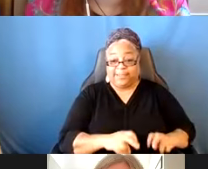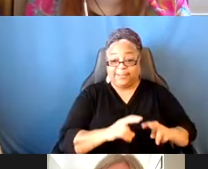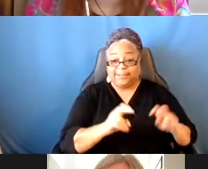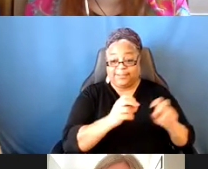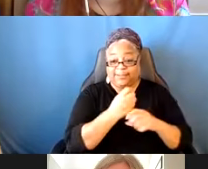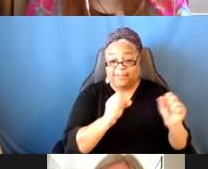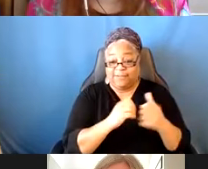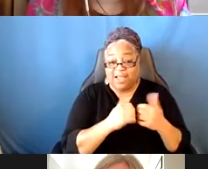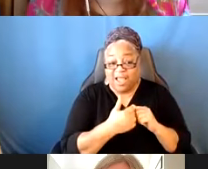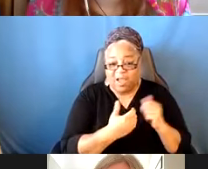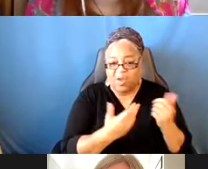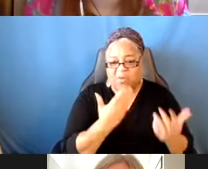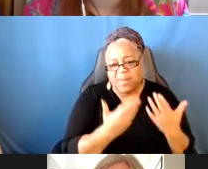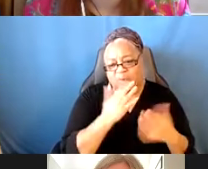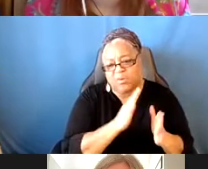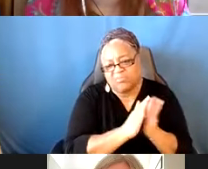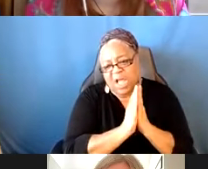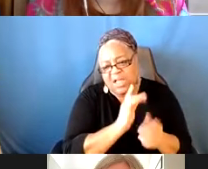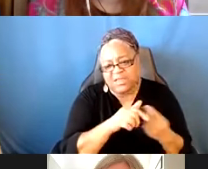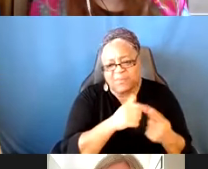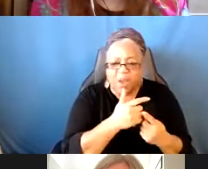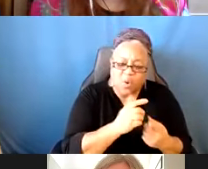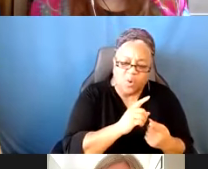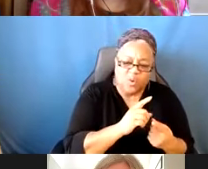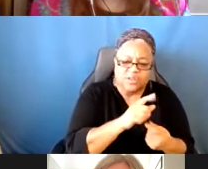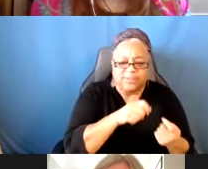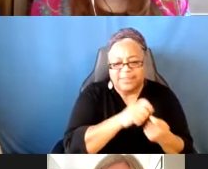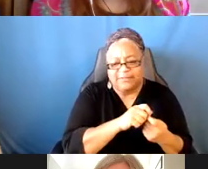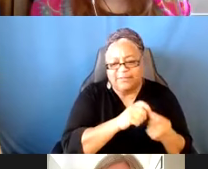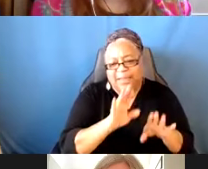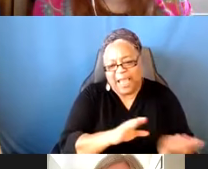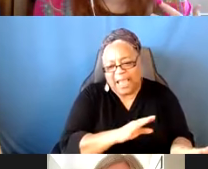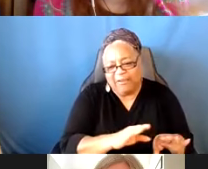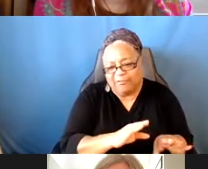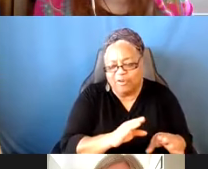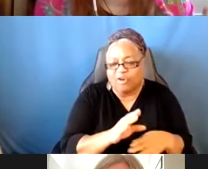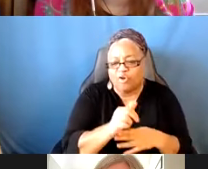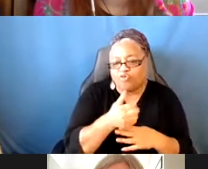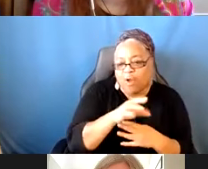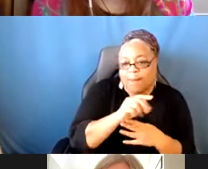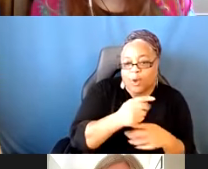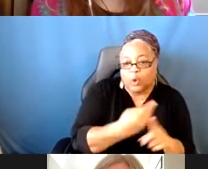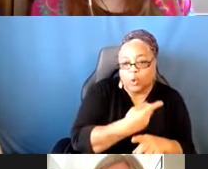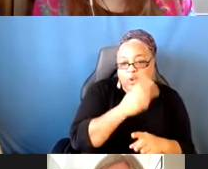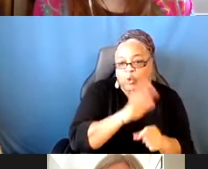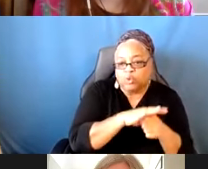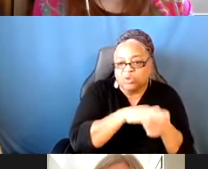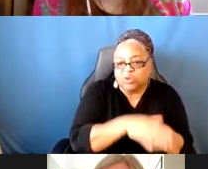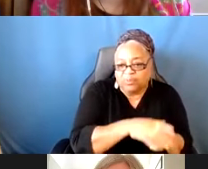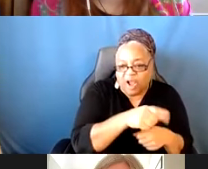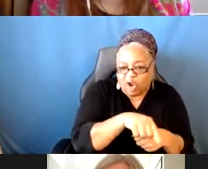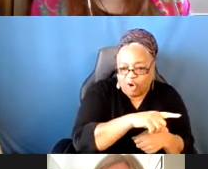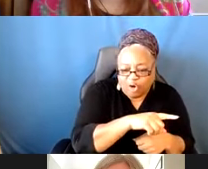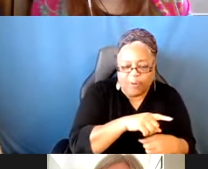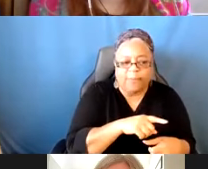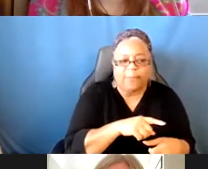might be asking her about those specific behaviors that Robert uses to make her feel small or to abuse her. But we